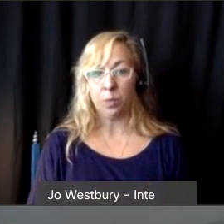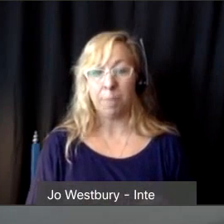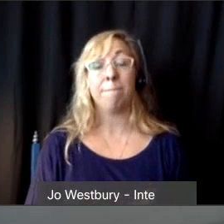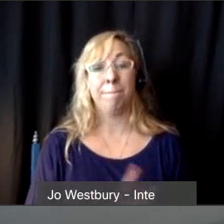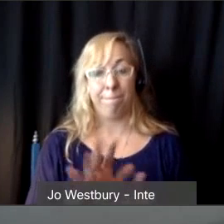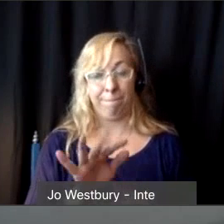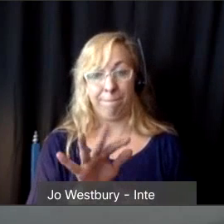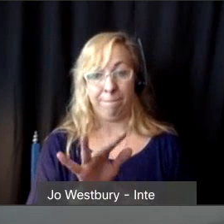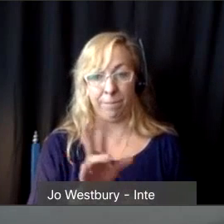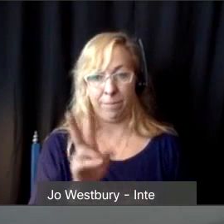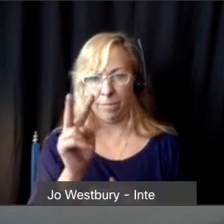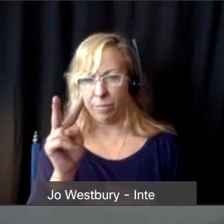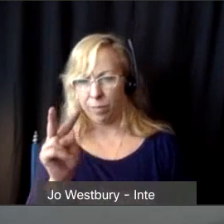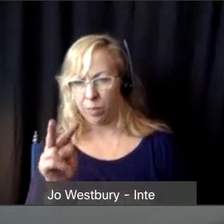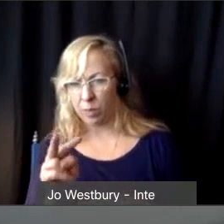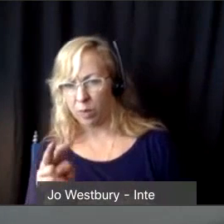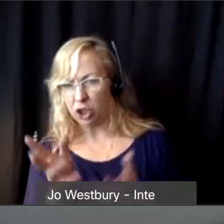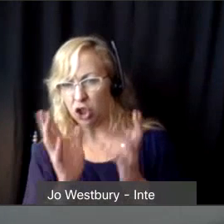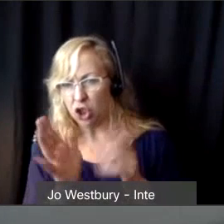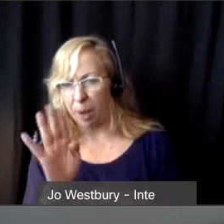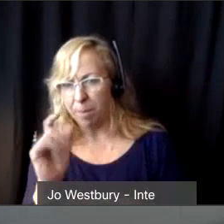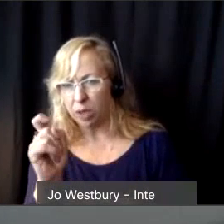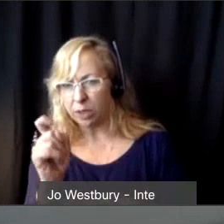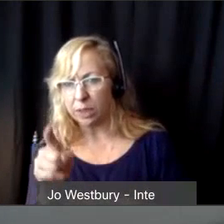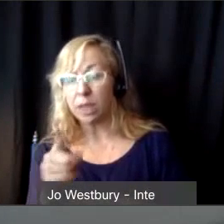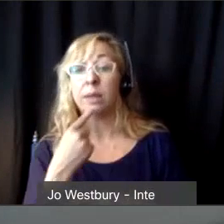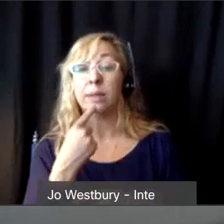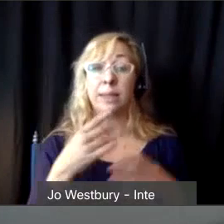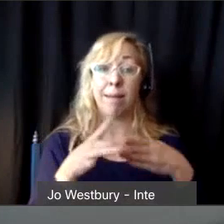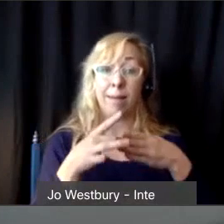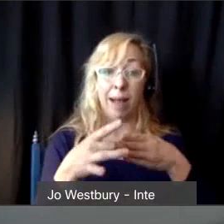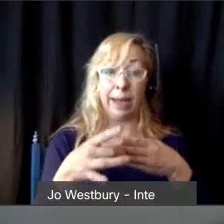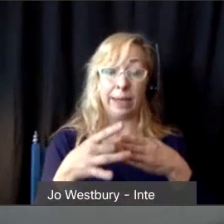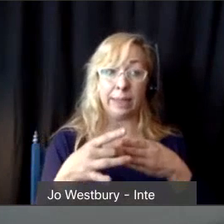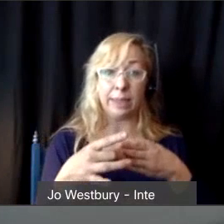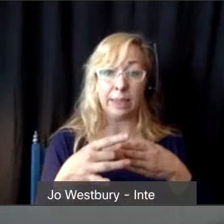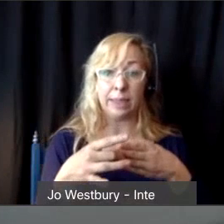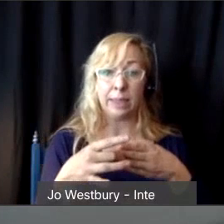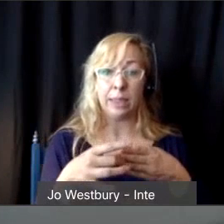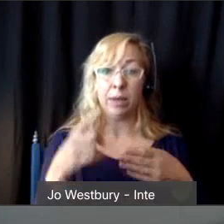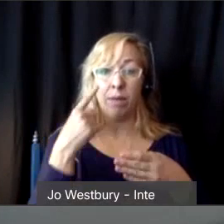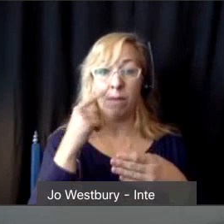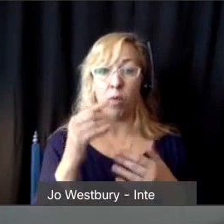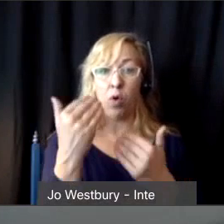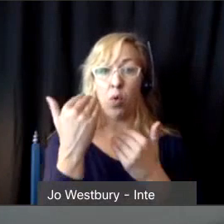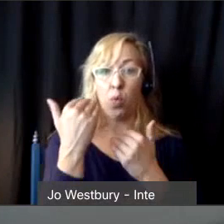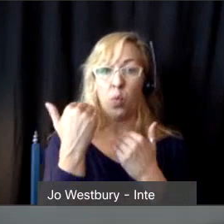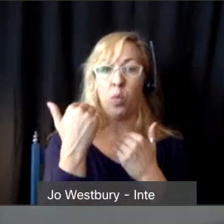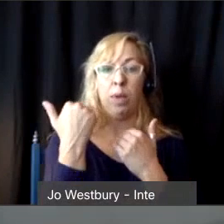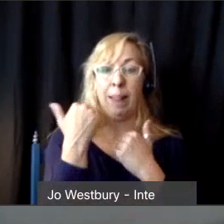Oh, okay. So there's a question here. The guidance says that restrictions on visitation do not apply to compassionate